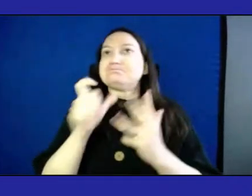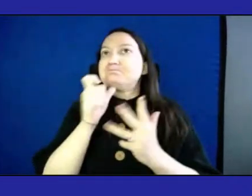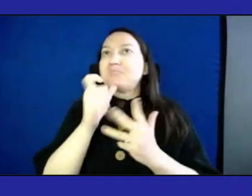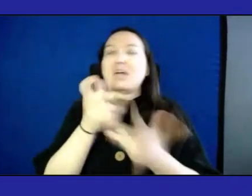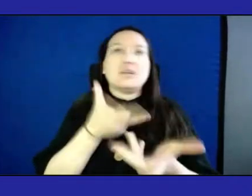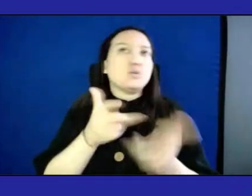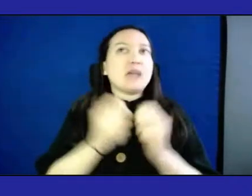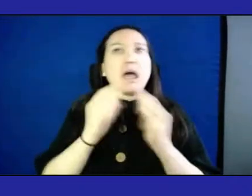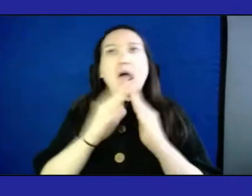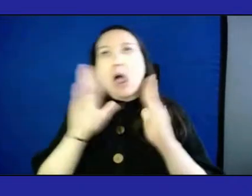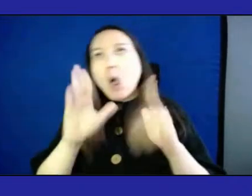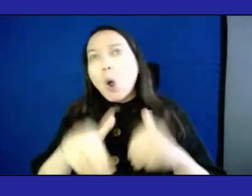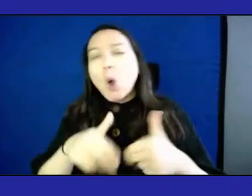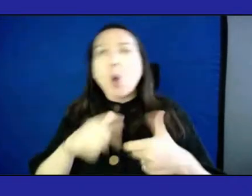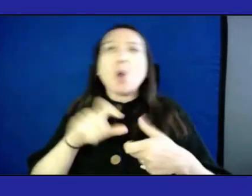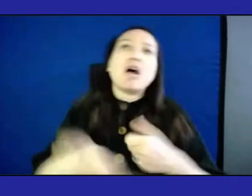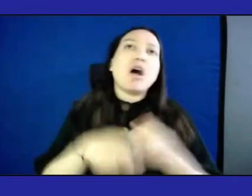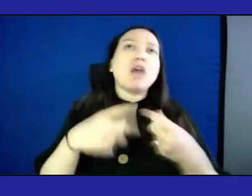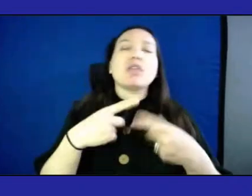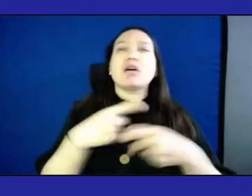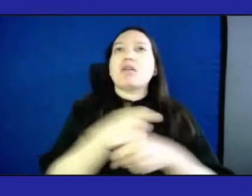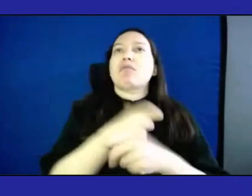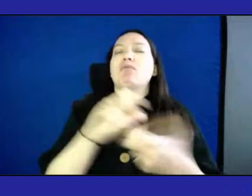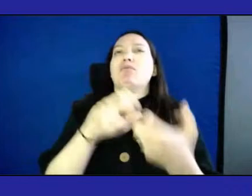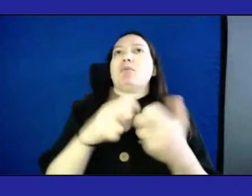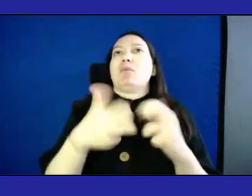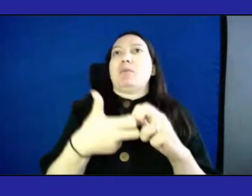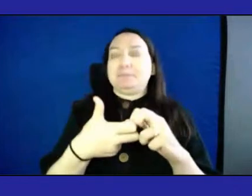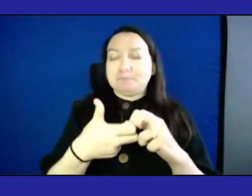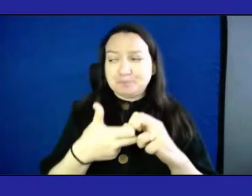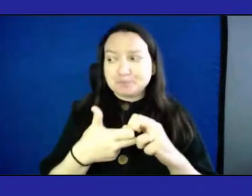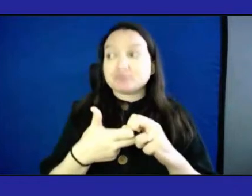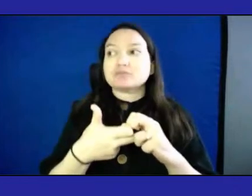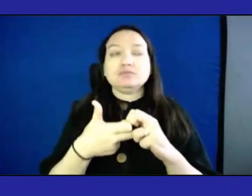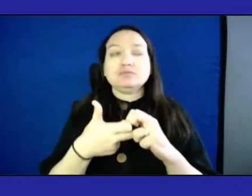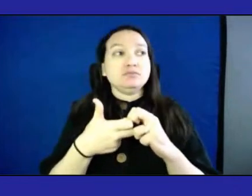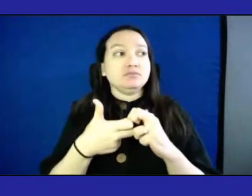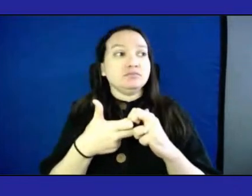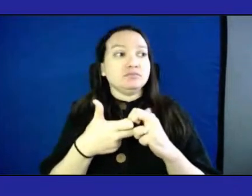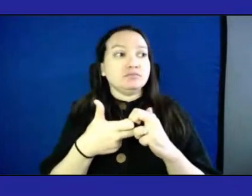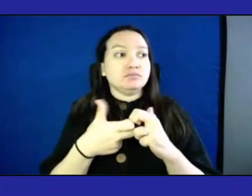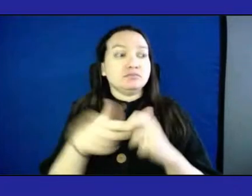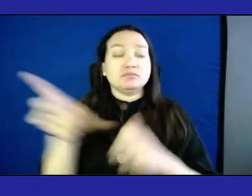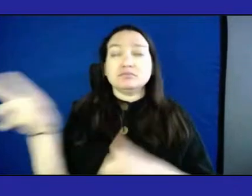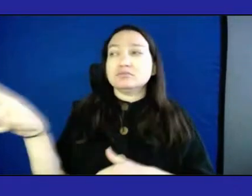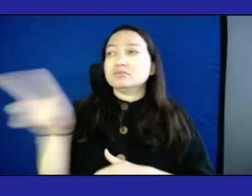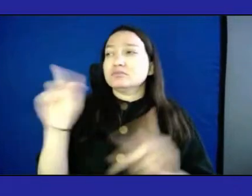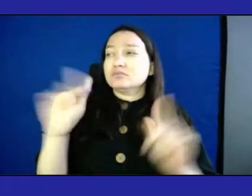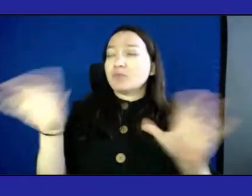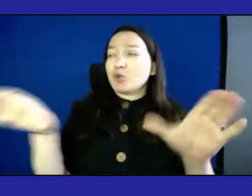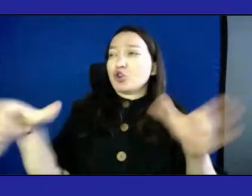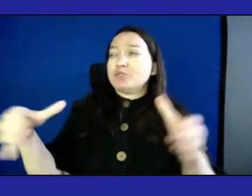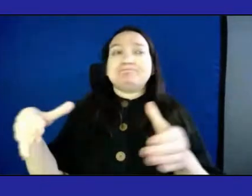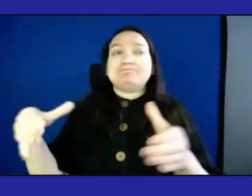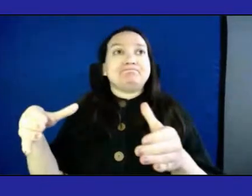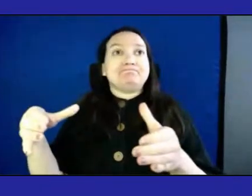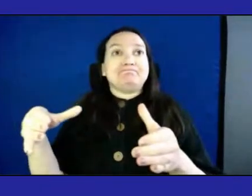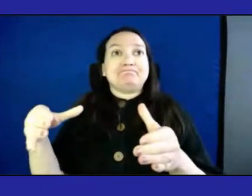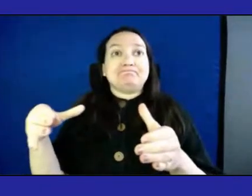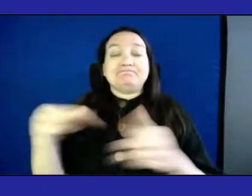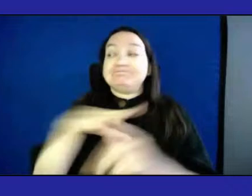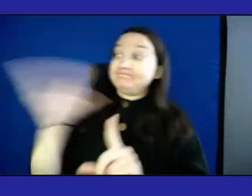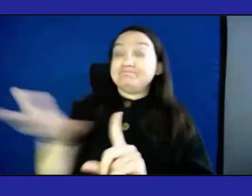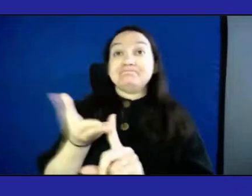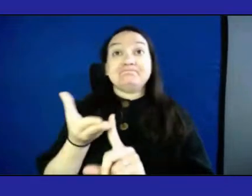other complicated problems, and who really have, society has sold them the model of